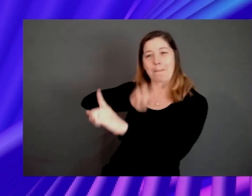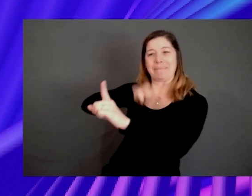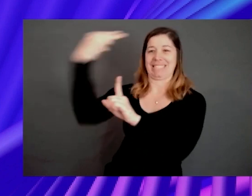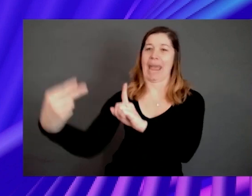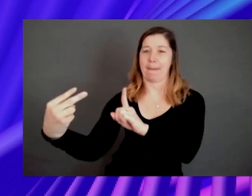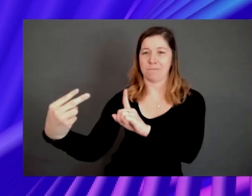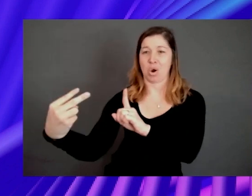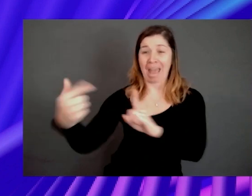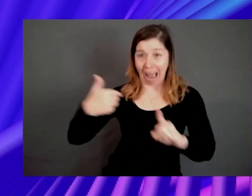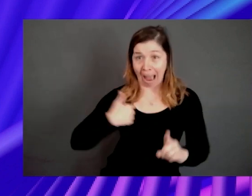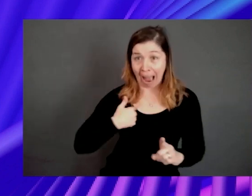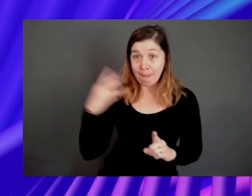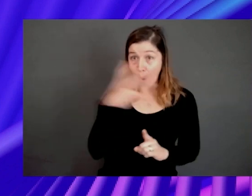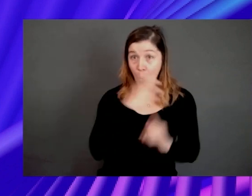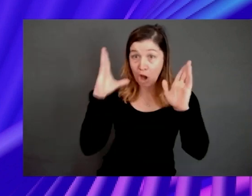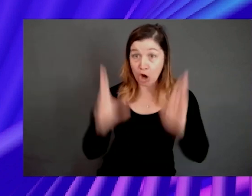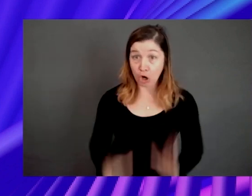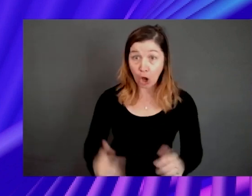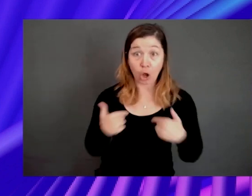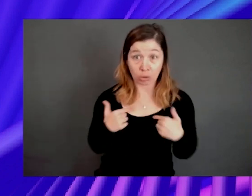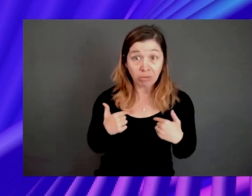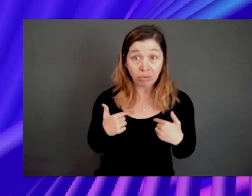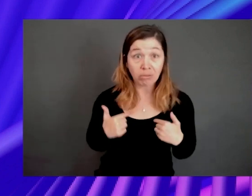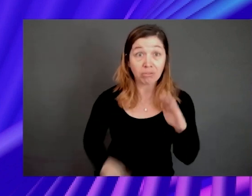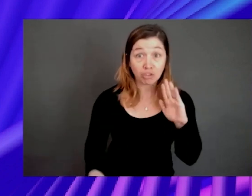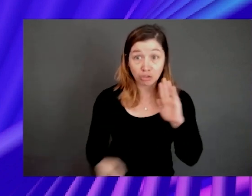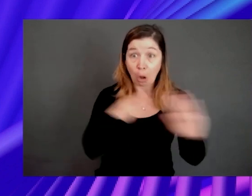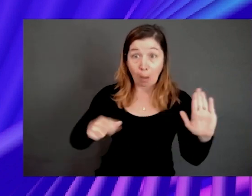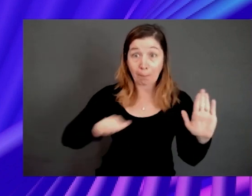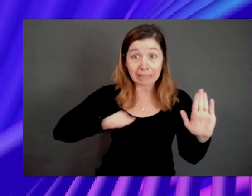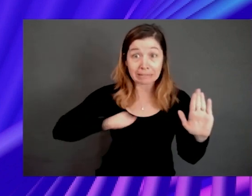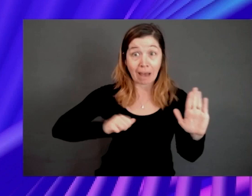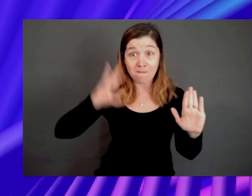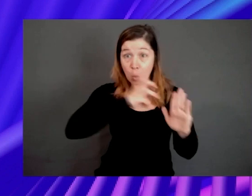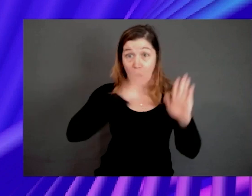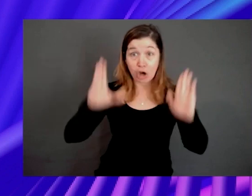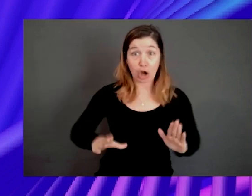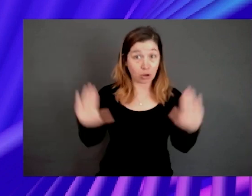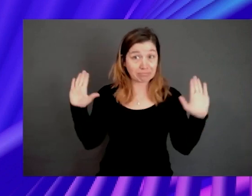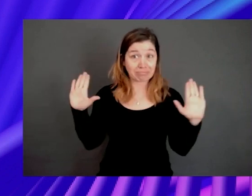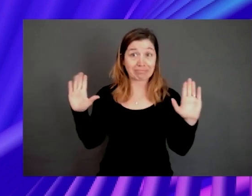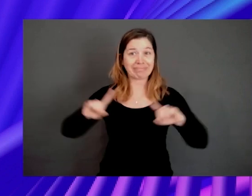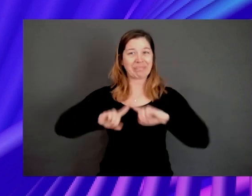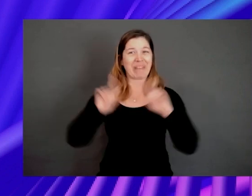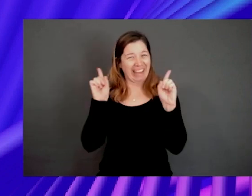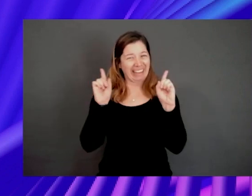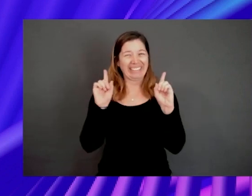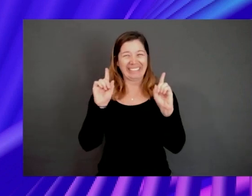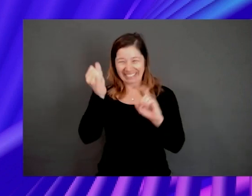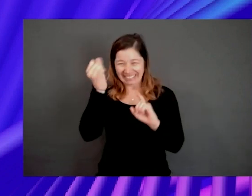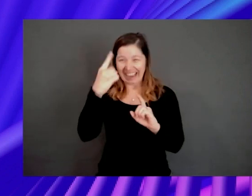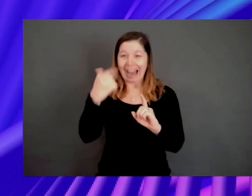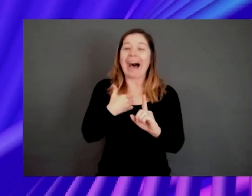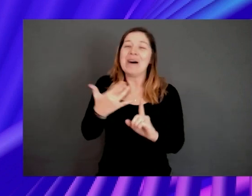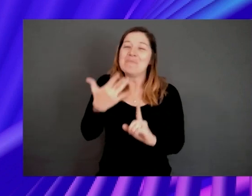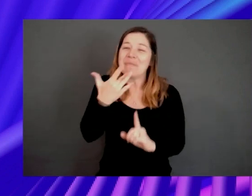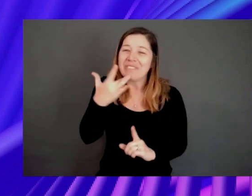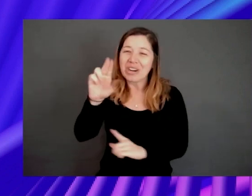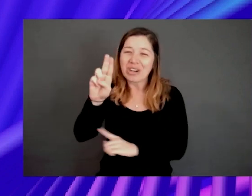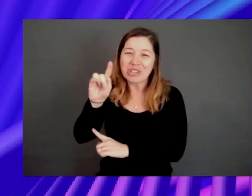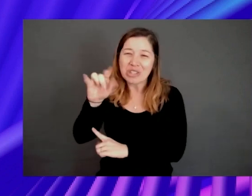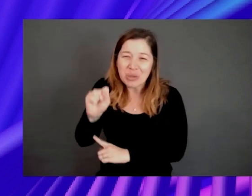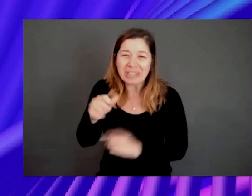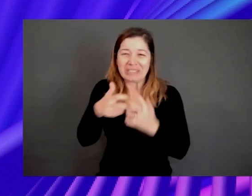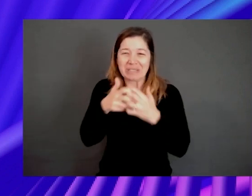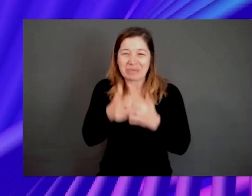are. Yeah. I'm a .NET dev. I prefer Unix machines. I only